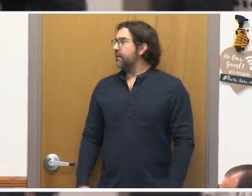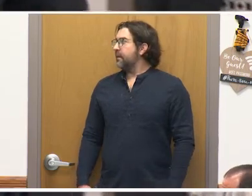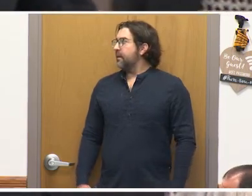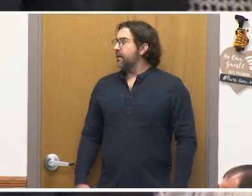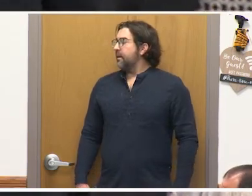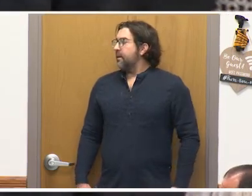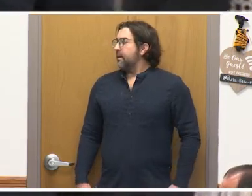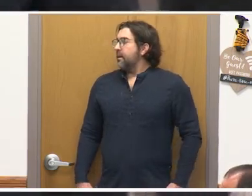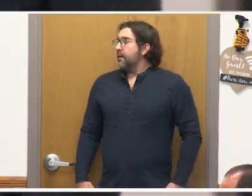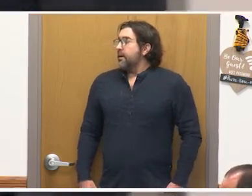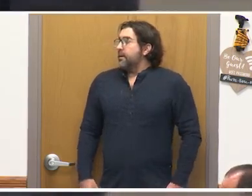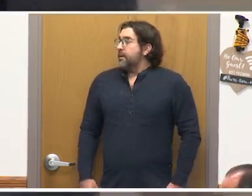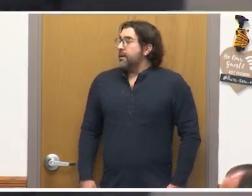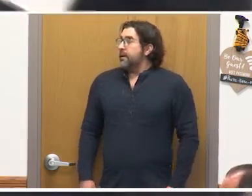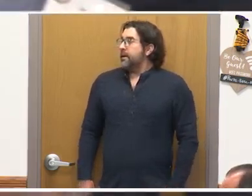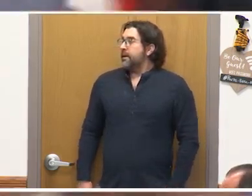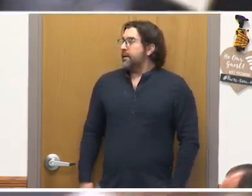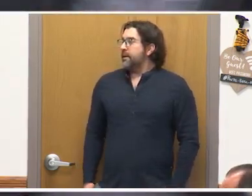Here, and then we'll go over here.